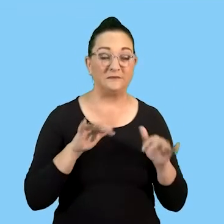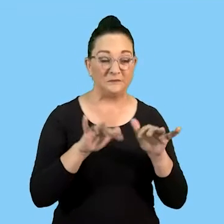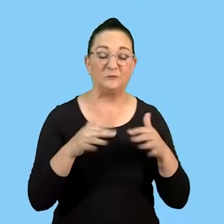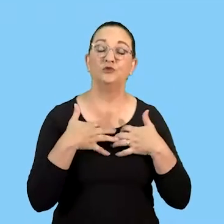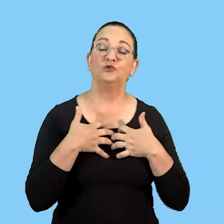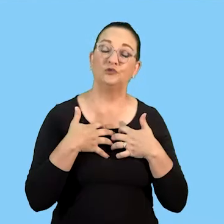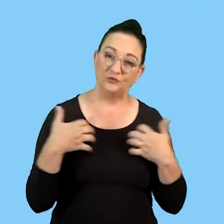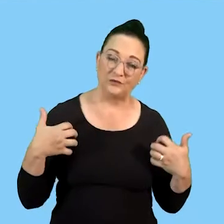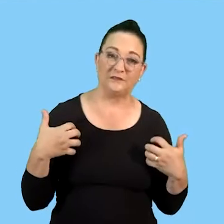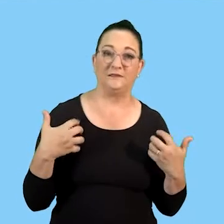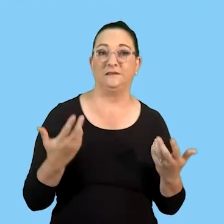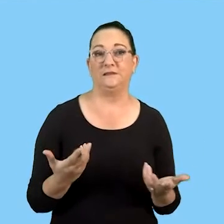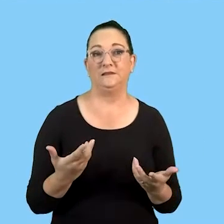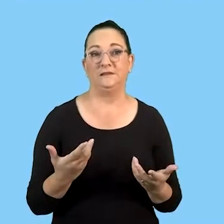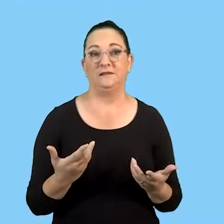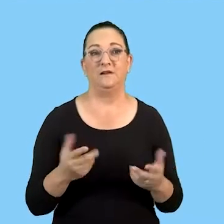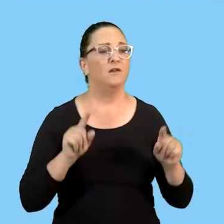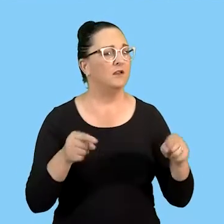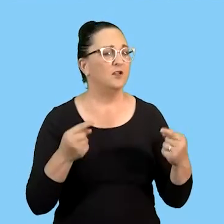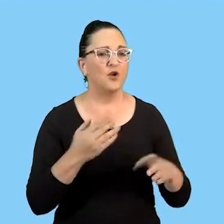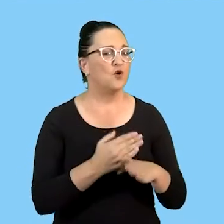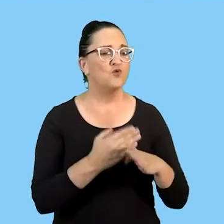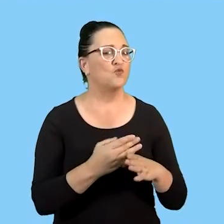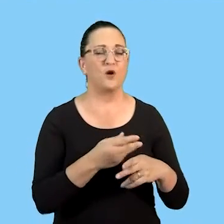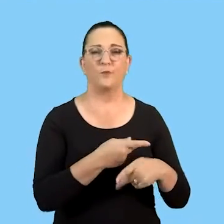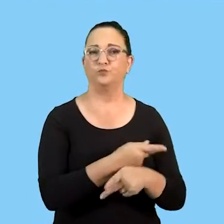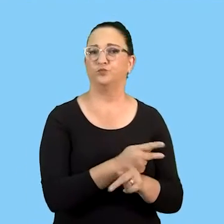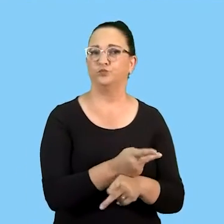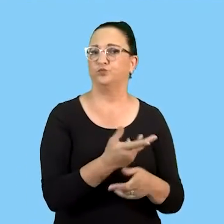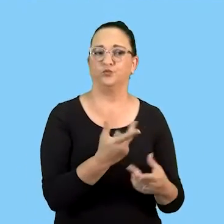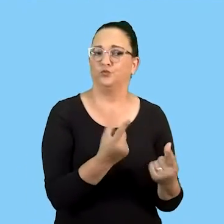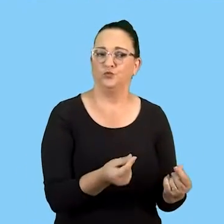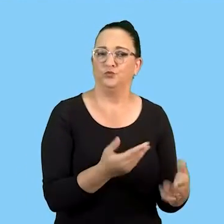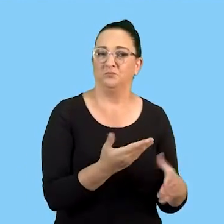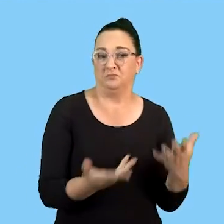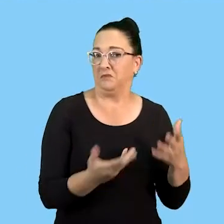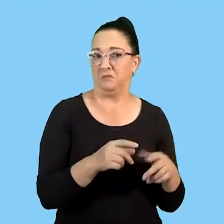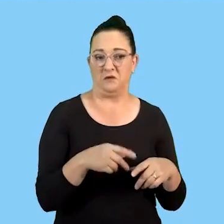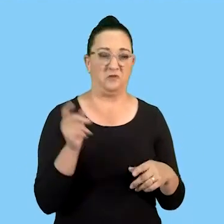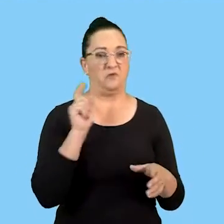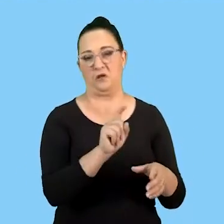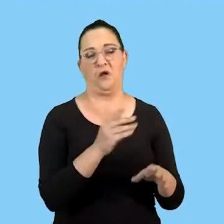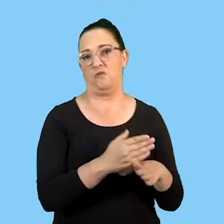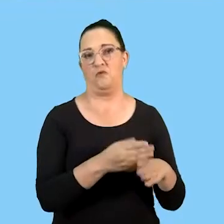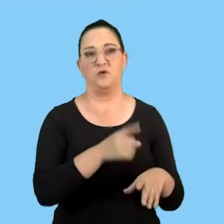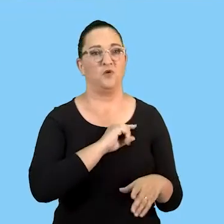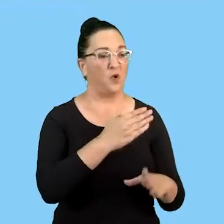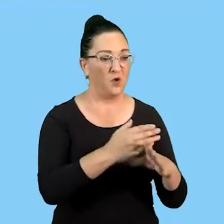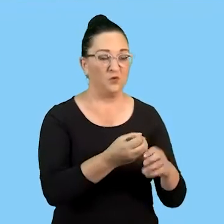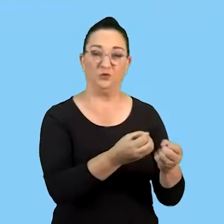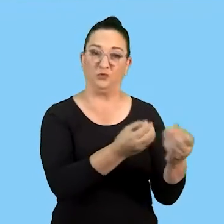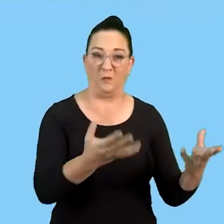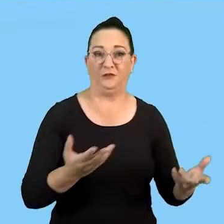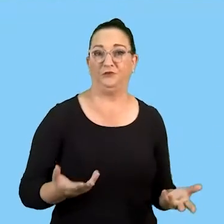leads to stress. And when they're stressed out, they will not produce, they will not be productive. They might not even come to work because the work is